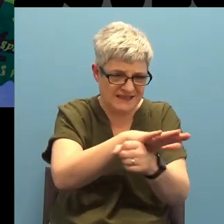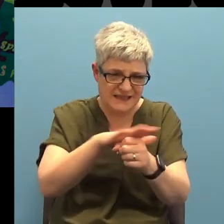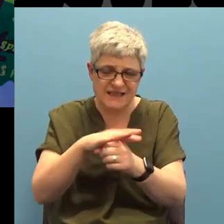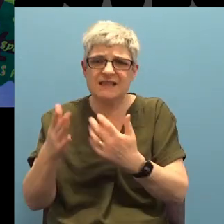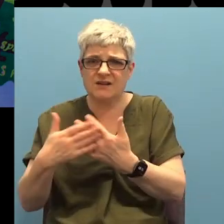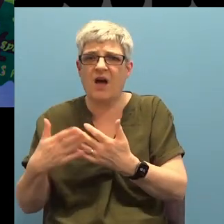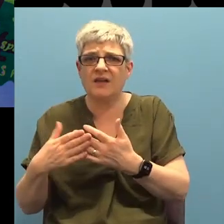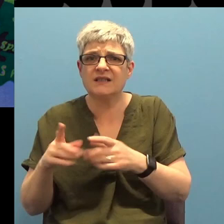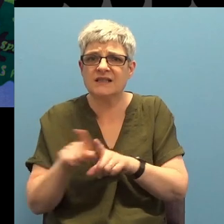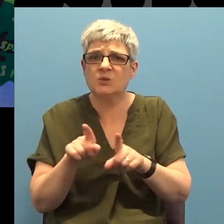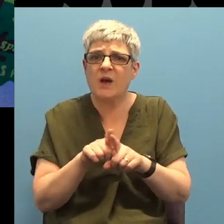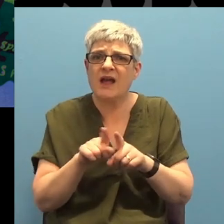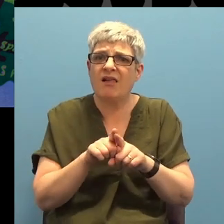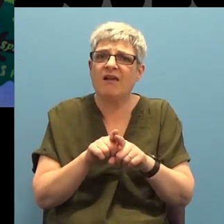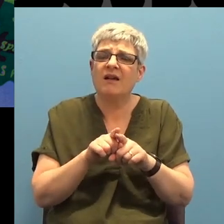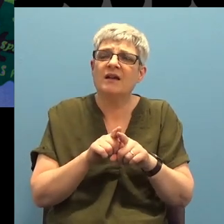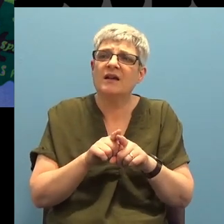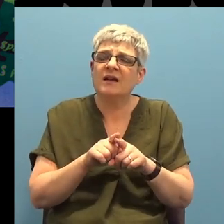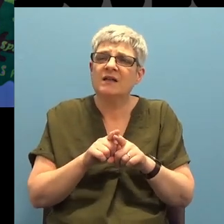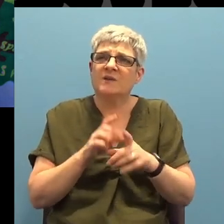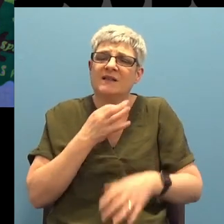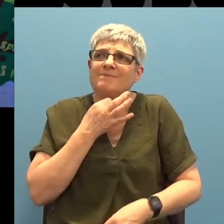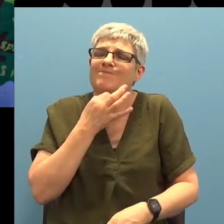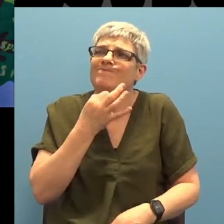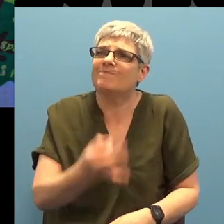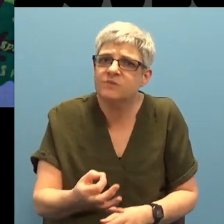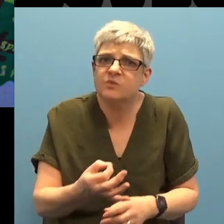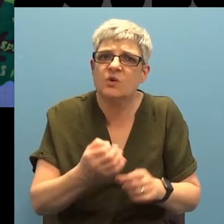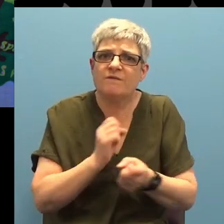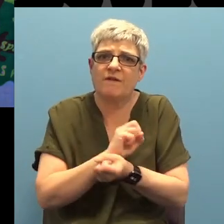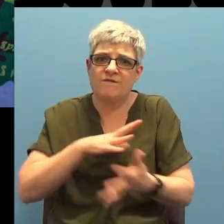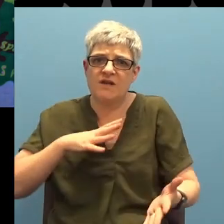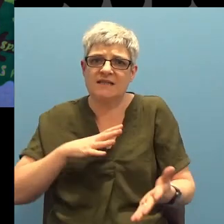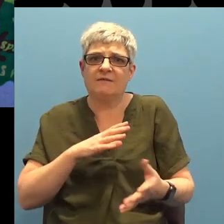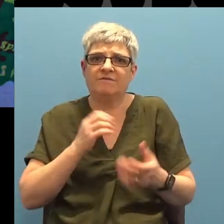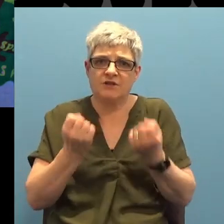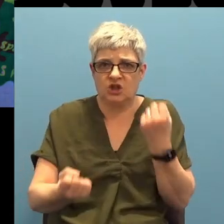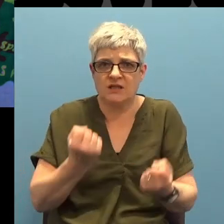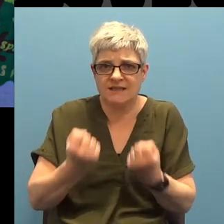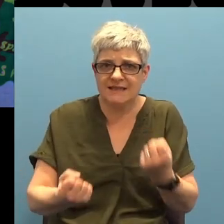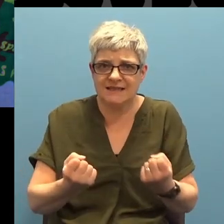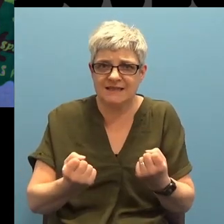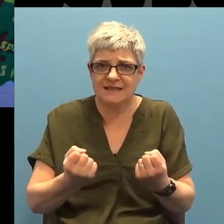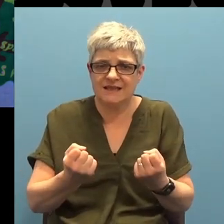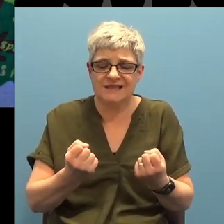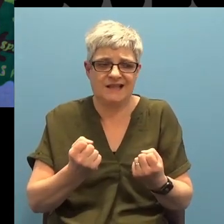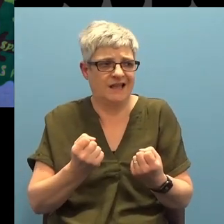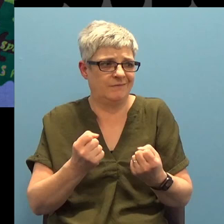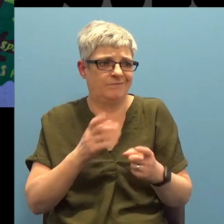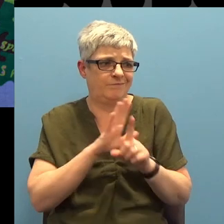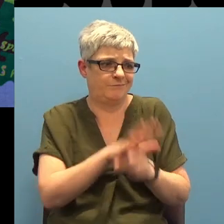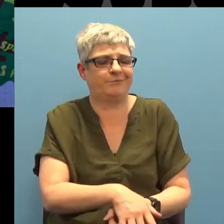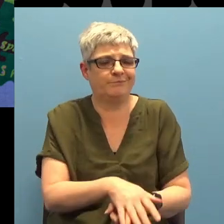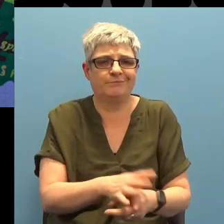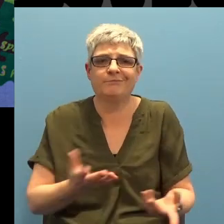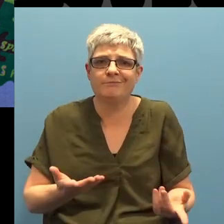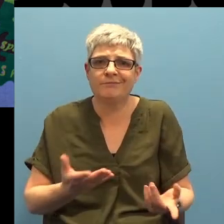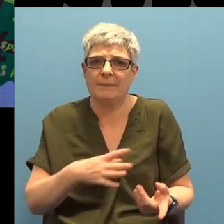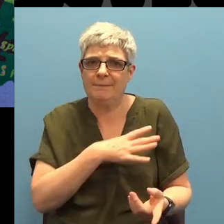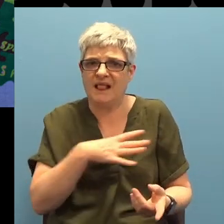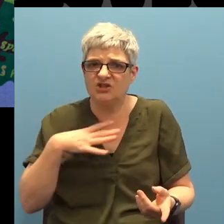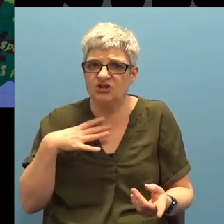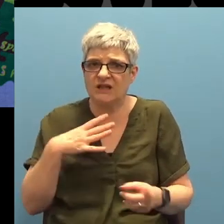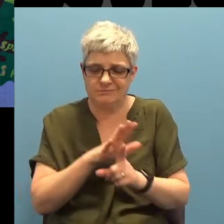Lord, where the yearning and the longing for freedom and for justice is being treated with